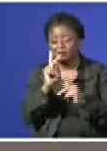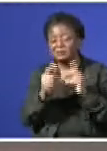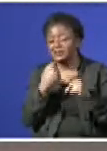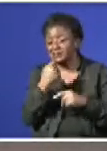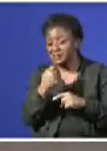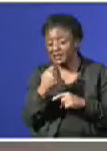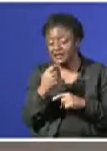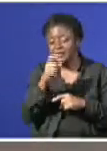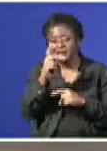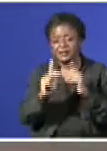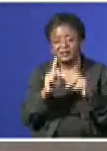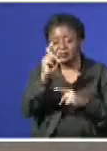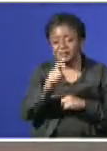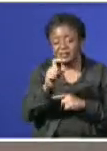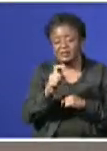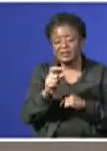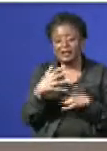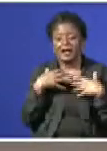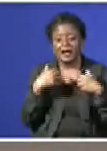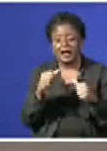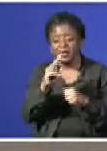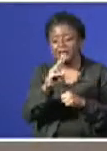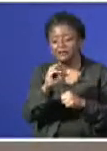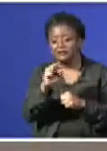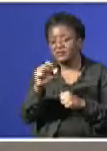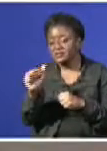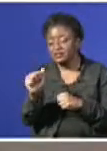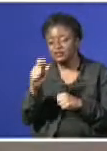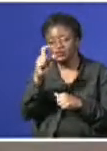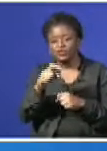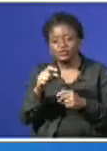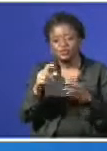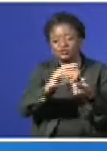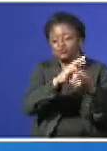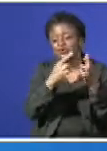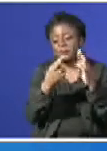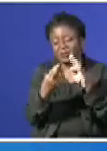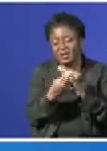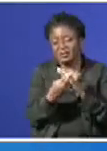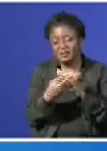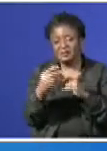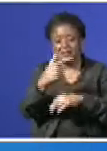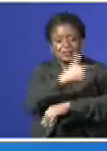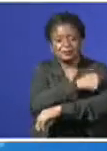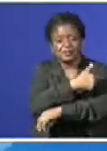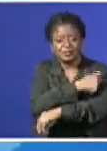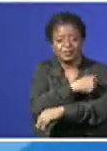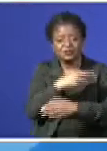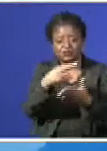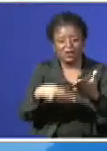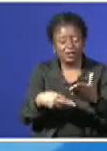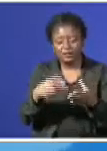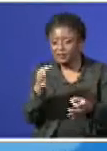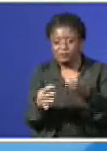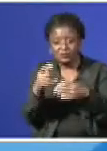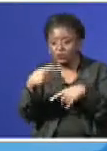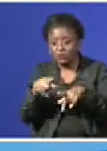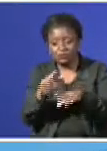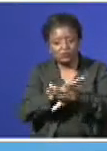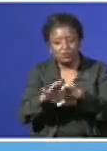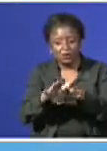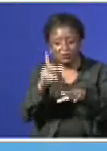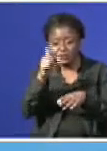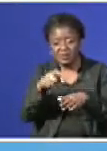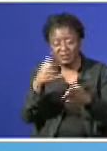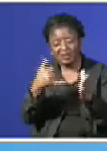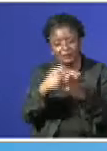record, Director of Education Marcellus Taylor shared his views. But you don't need it to go to the food store. You don't need it to go to church. You don't need it to go